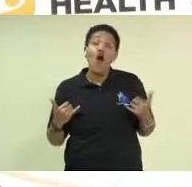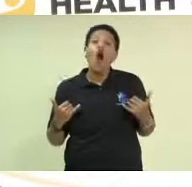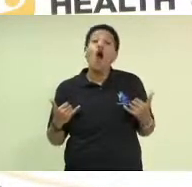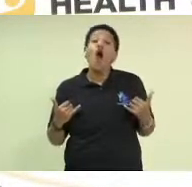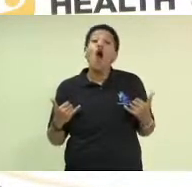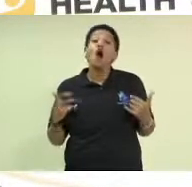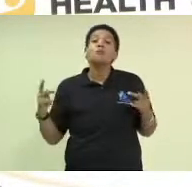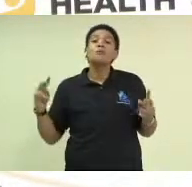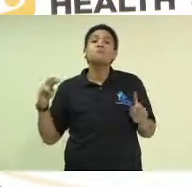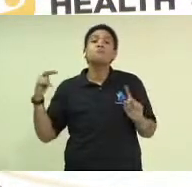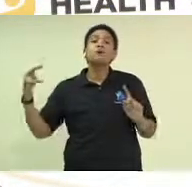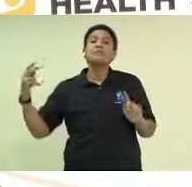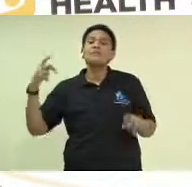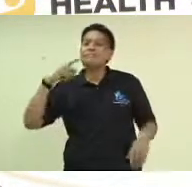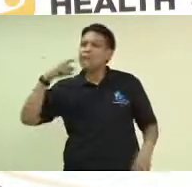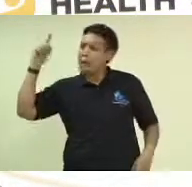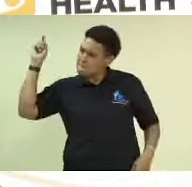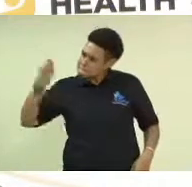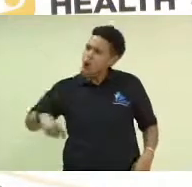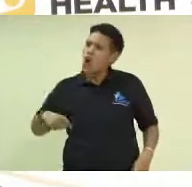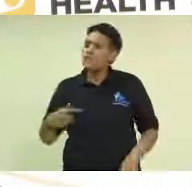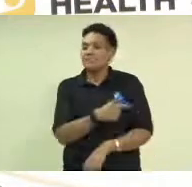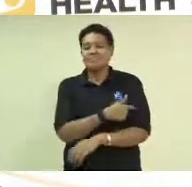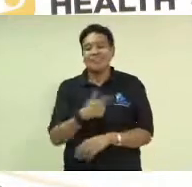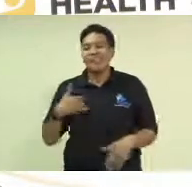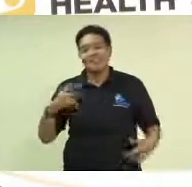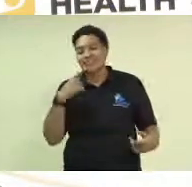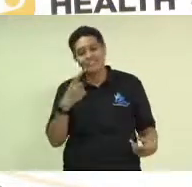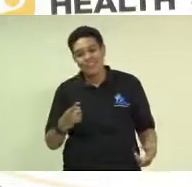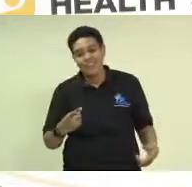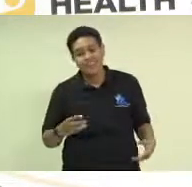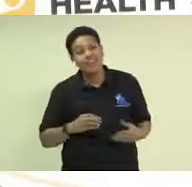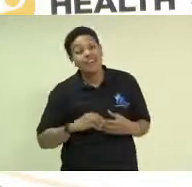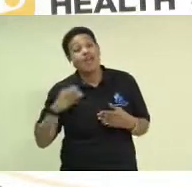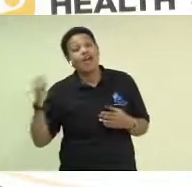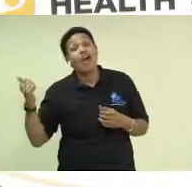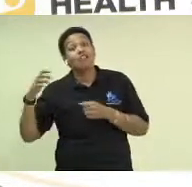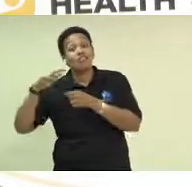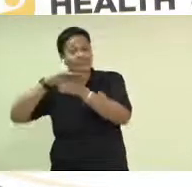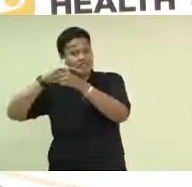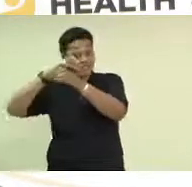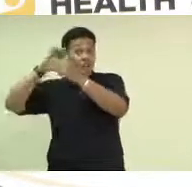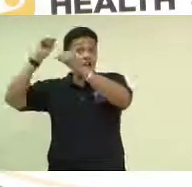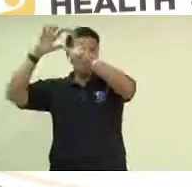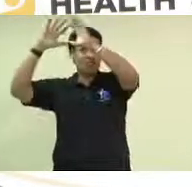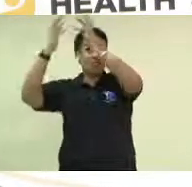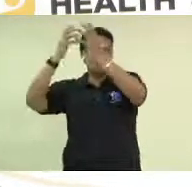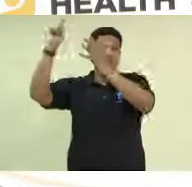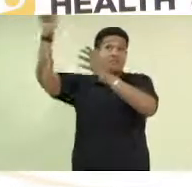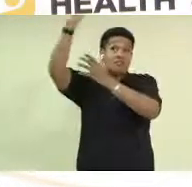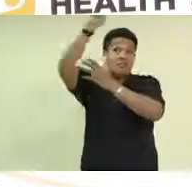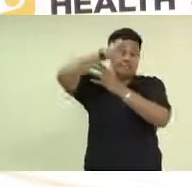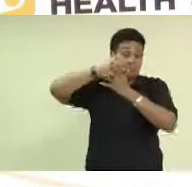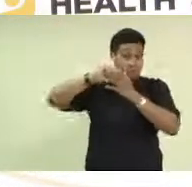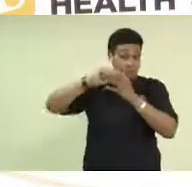mandatory. What I believe I said was that in other jurisdictions, and we continue to look at those jurisdictions, we have seen